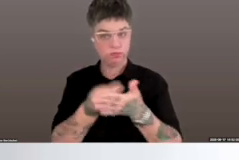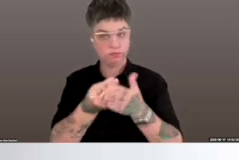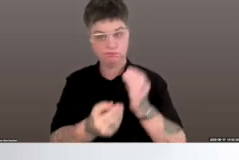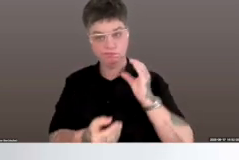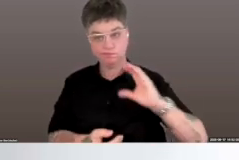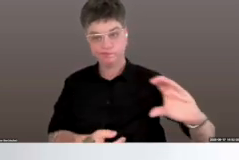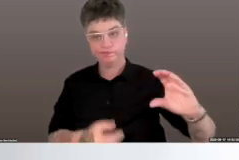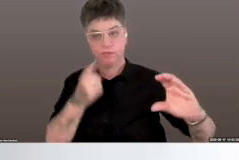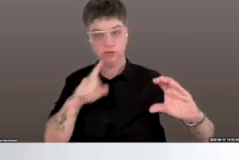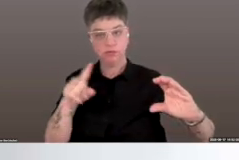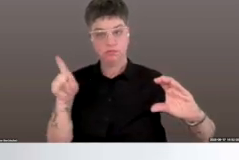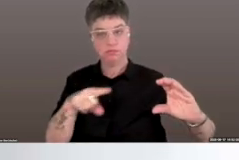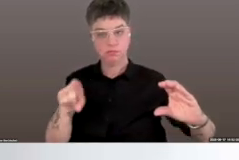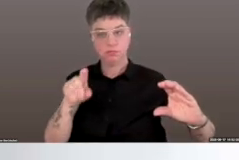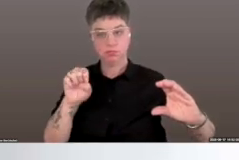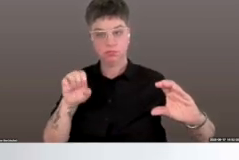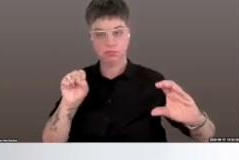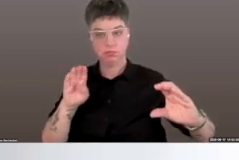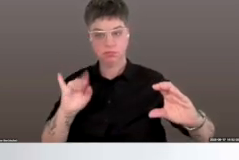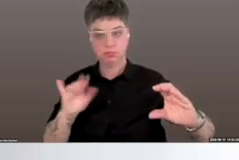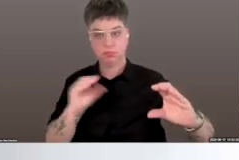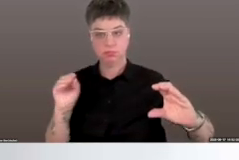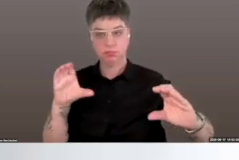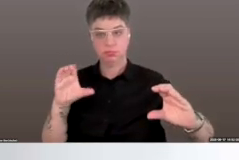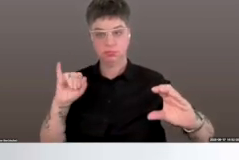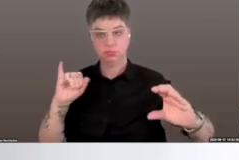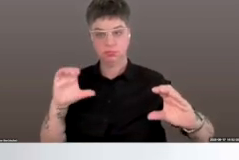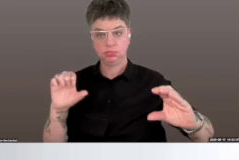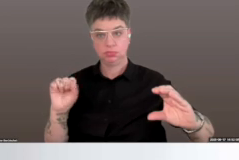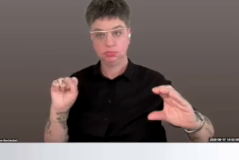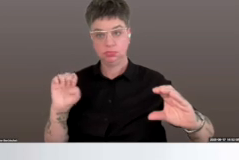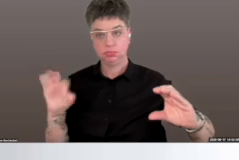for ZESB and ISEF in the upcoming fiscal year?